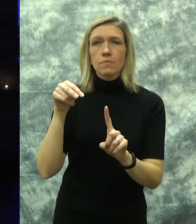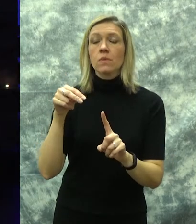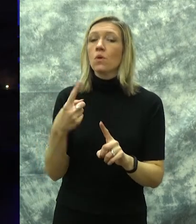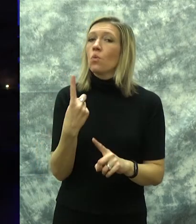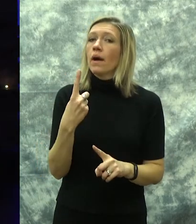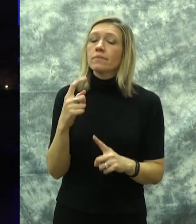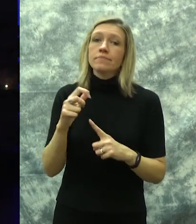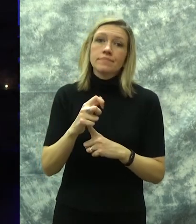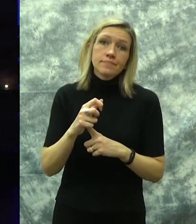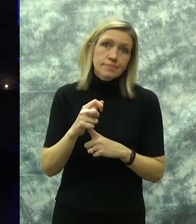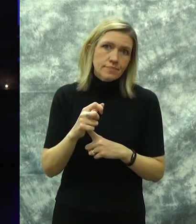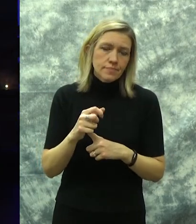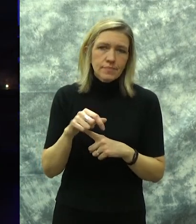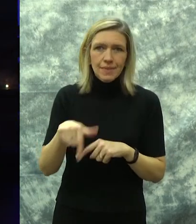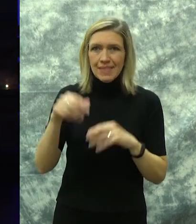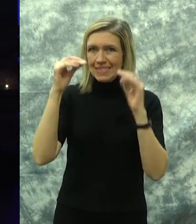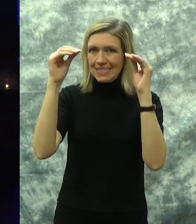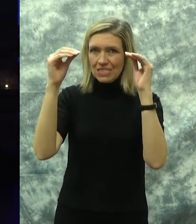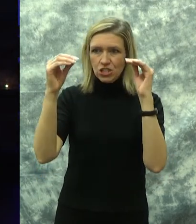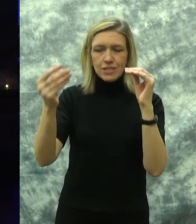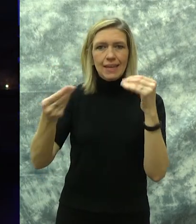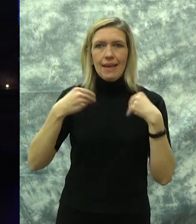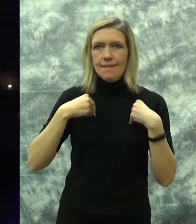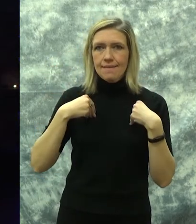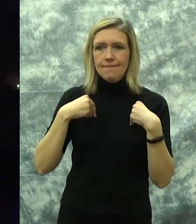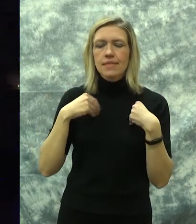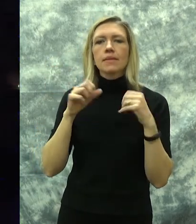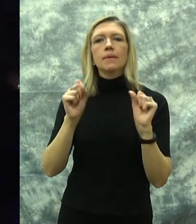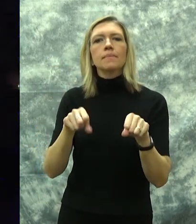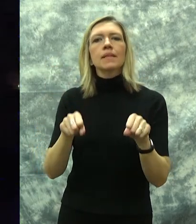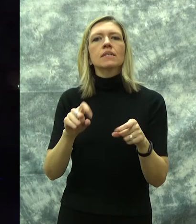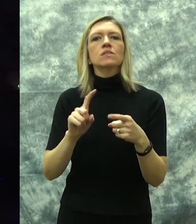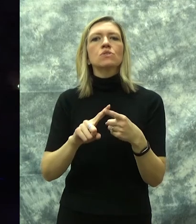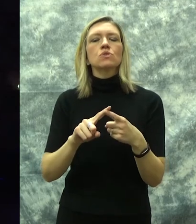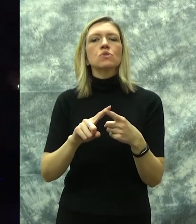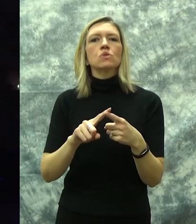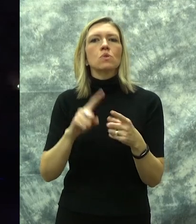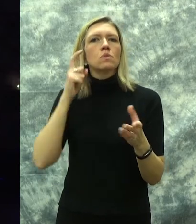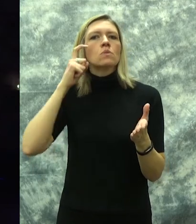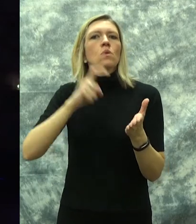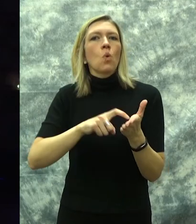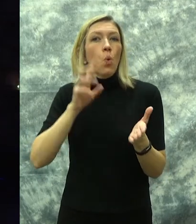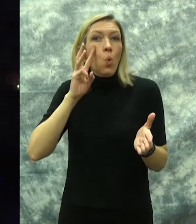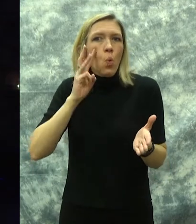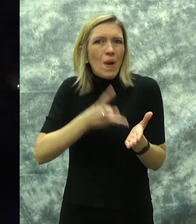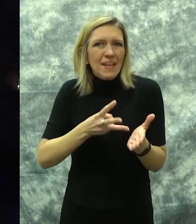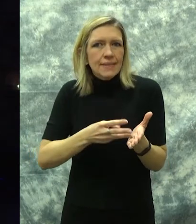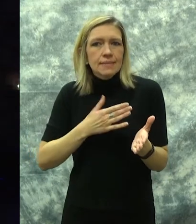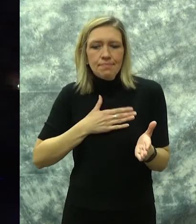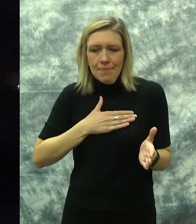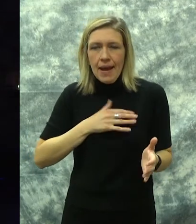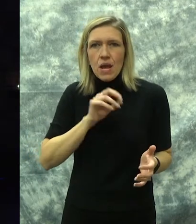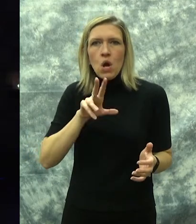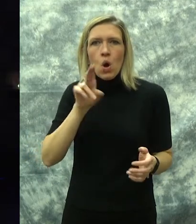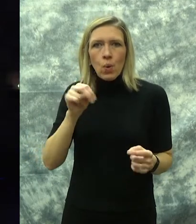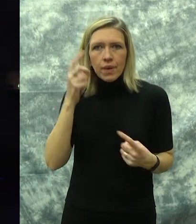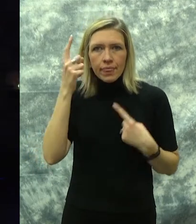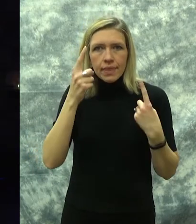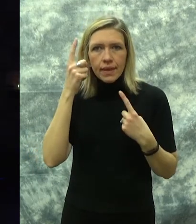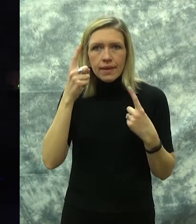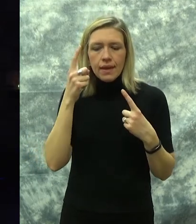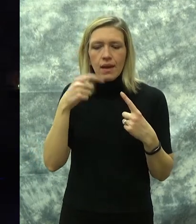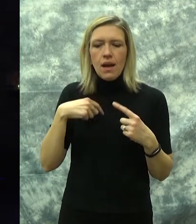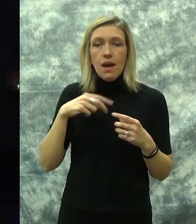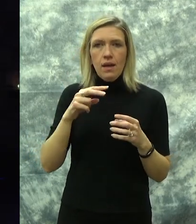ever given to me is the ability to witness my own thinking, to be the observer of the thought processes that